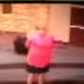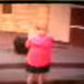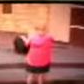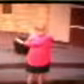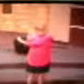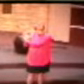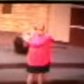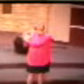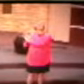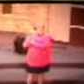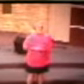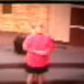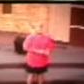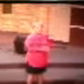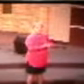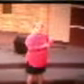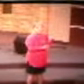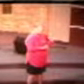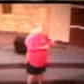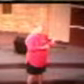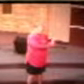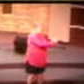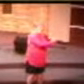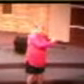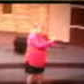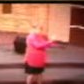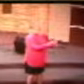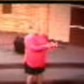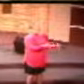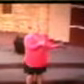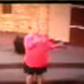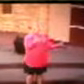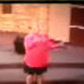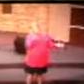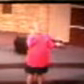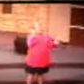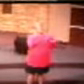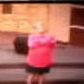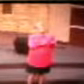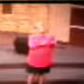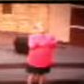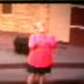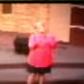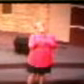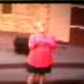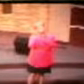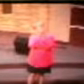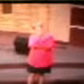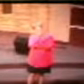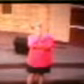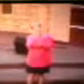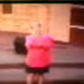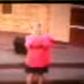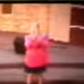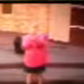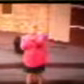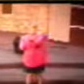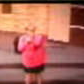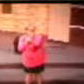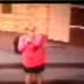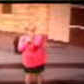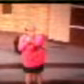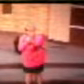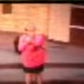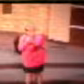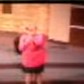And one of our other members said, hey, I noticed that when we go to eat at the restaurant down the way, Perini's